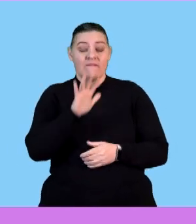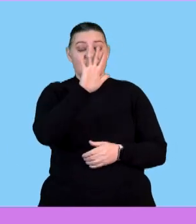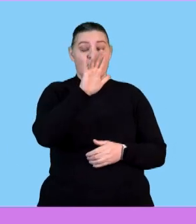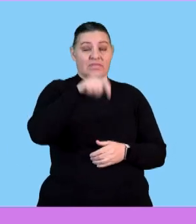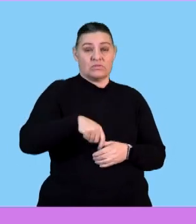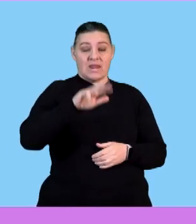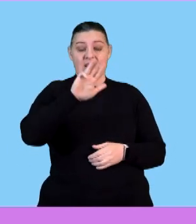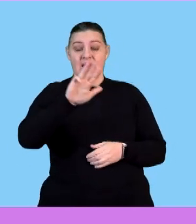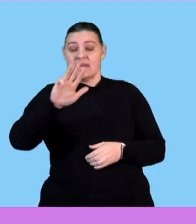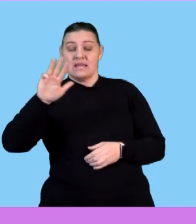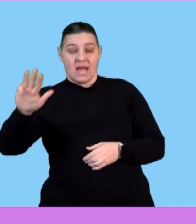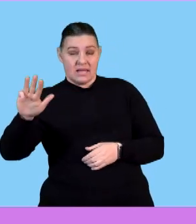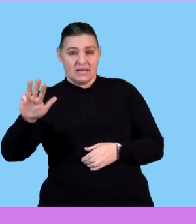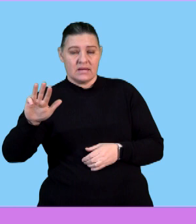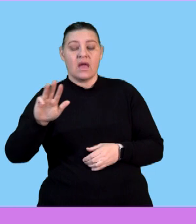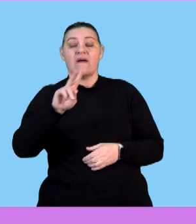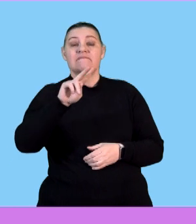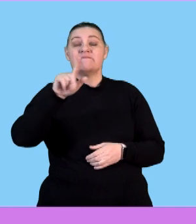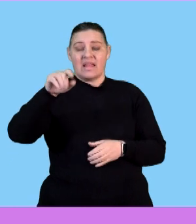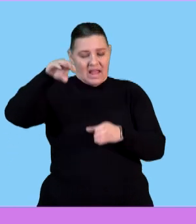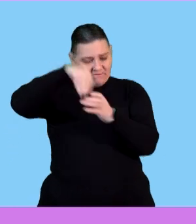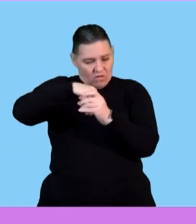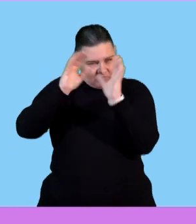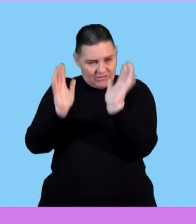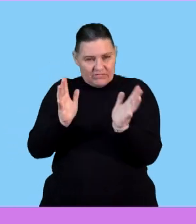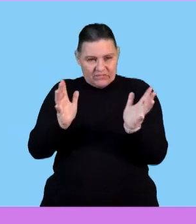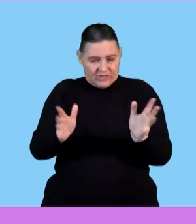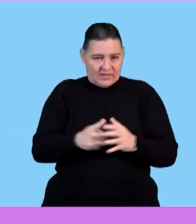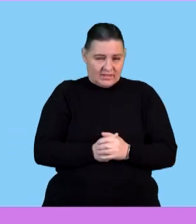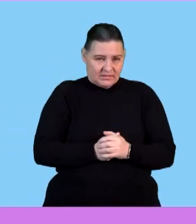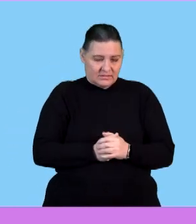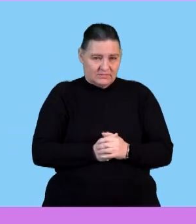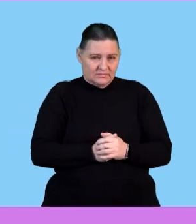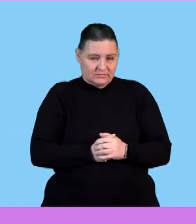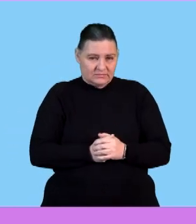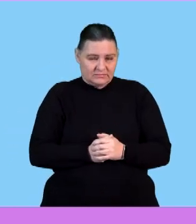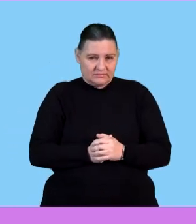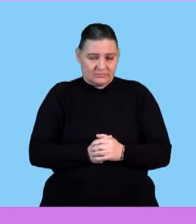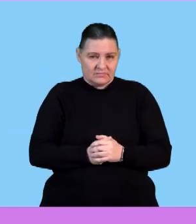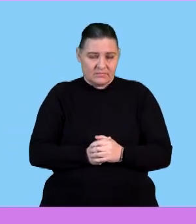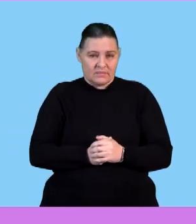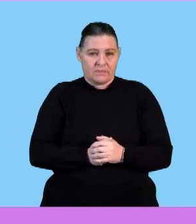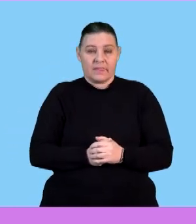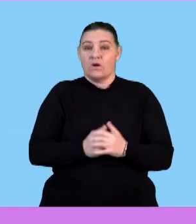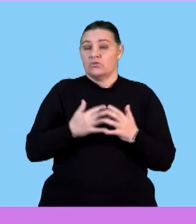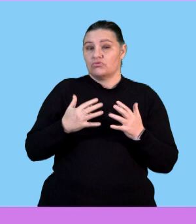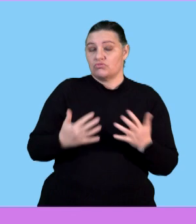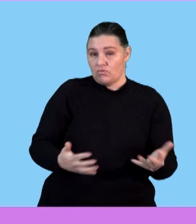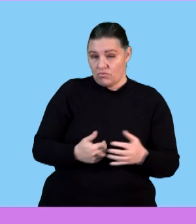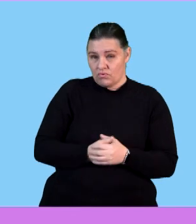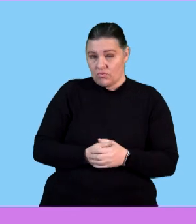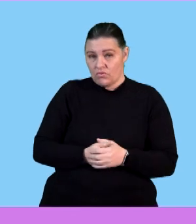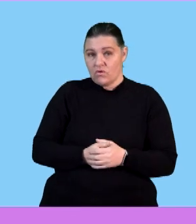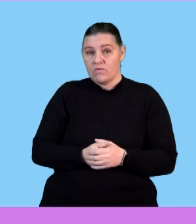this 5,999 Rand, that price already has VAT inside of it. That price has VAT. It includes VAT.